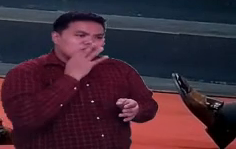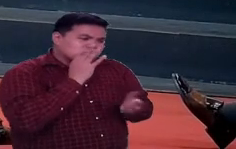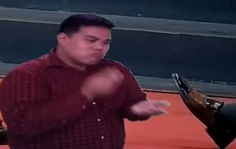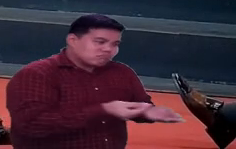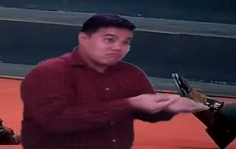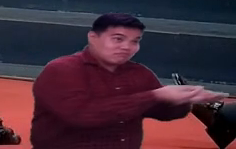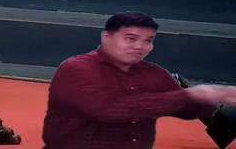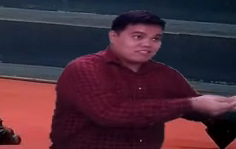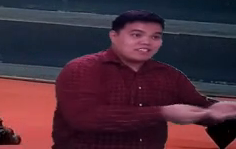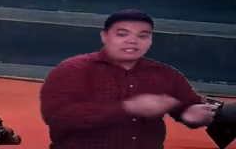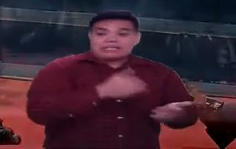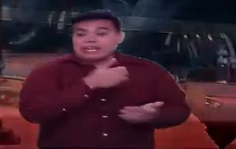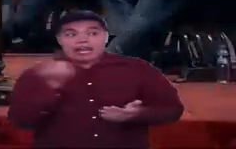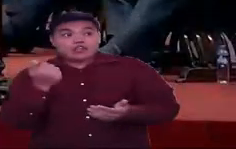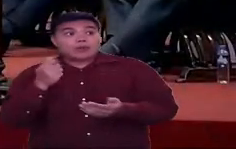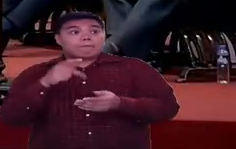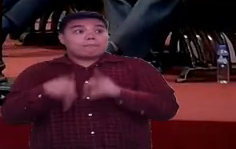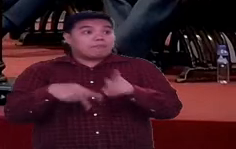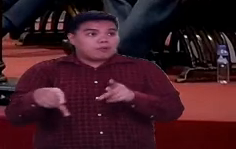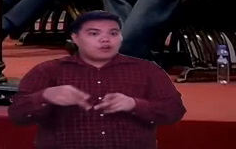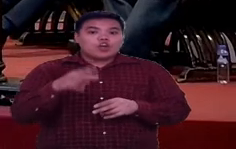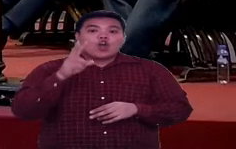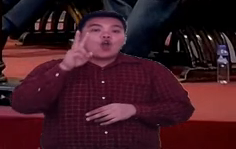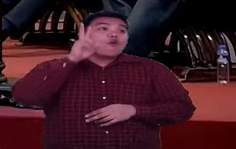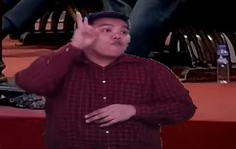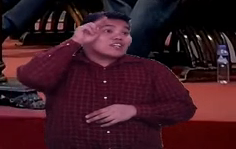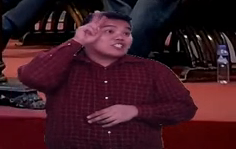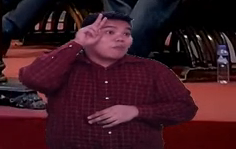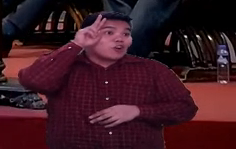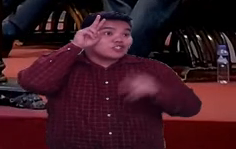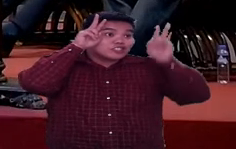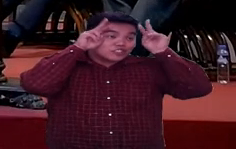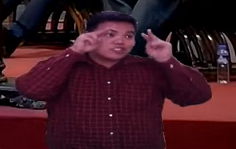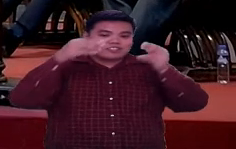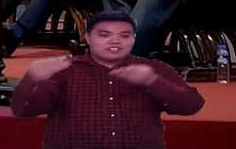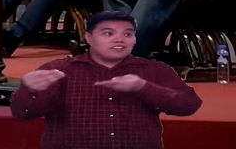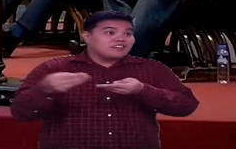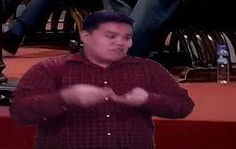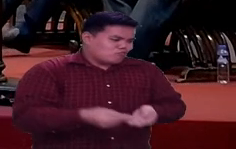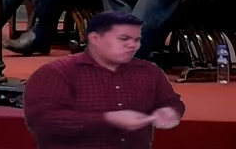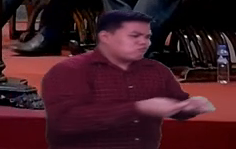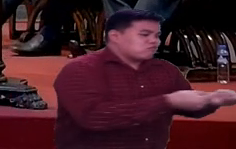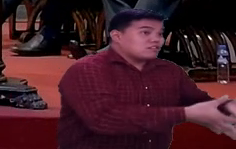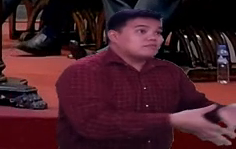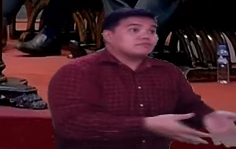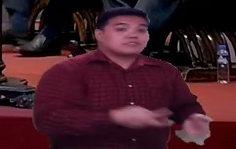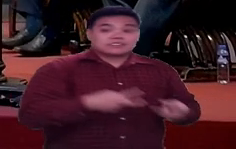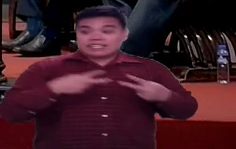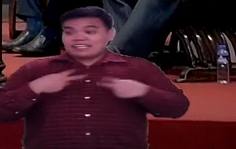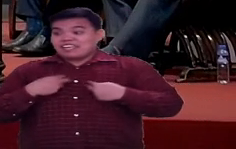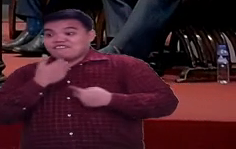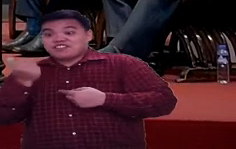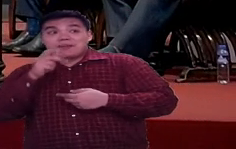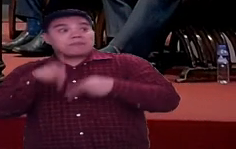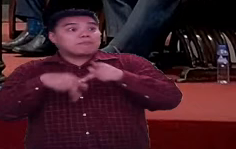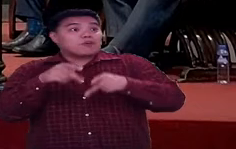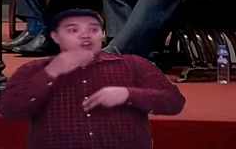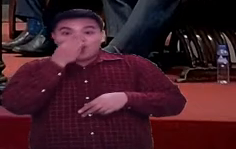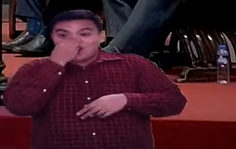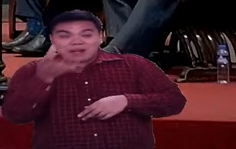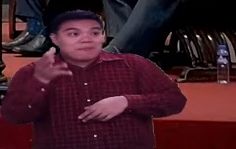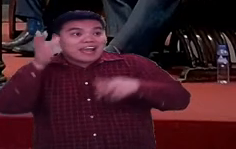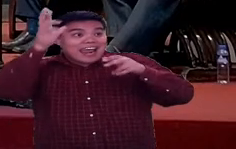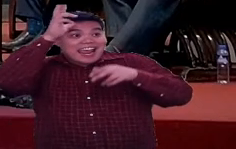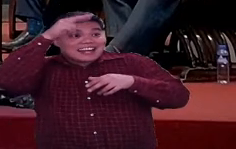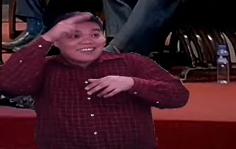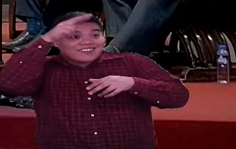money. Some people brought vegetables to the front. There were a few people that brought a few chickens and tied